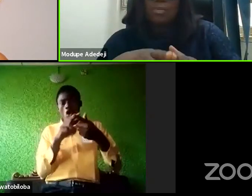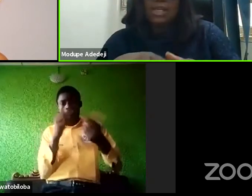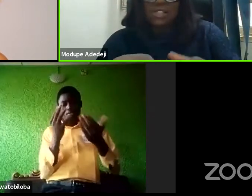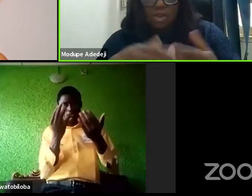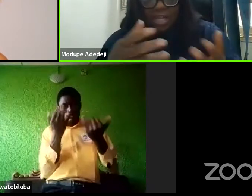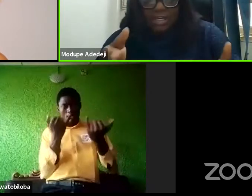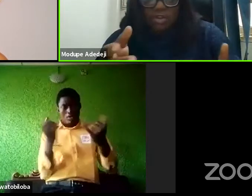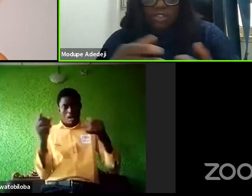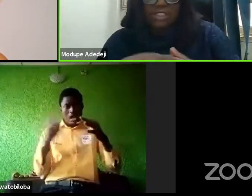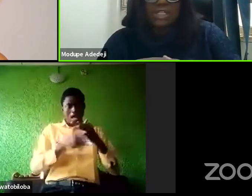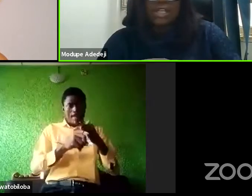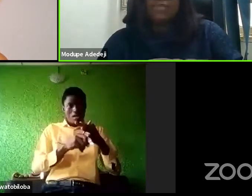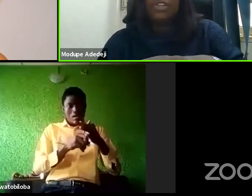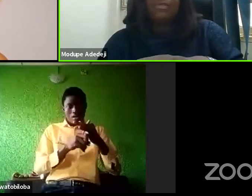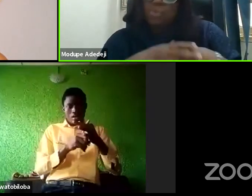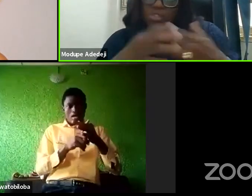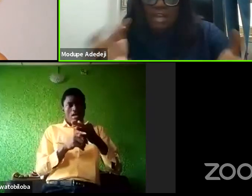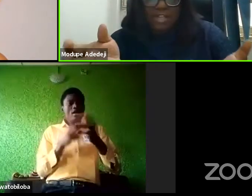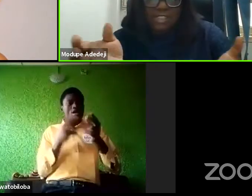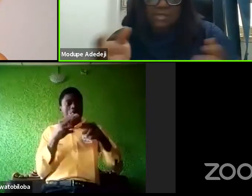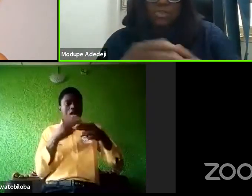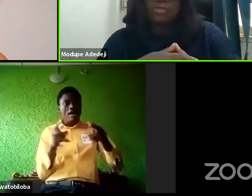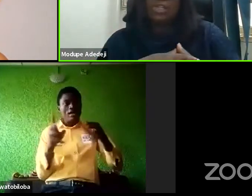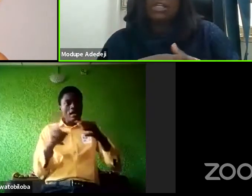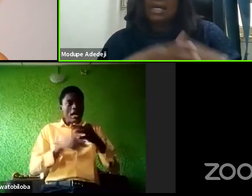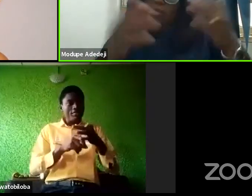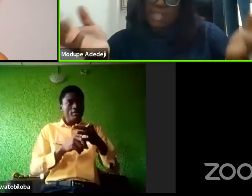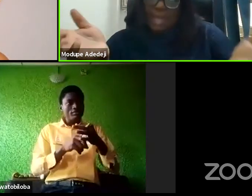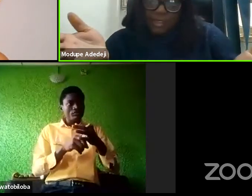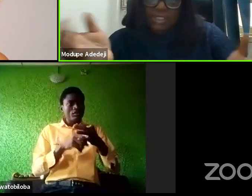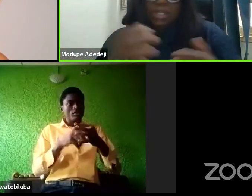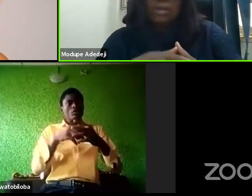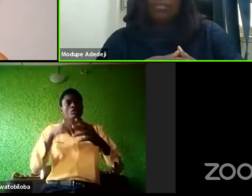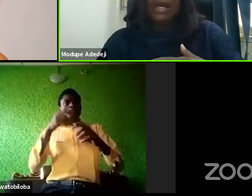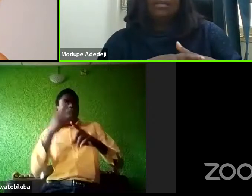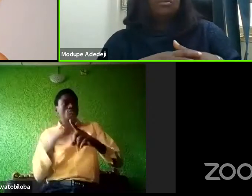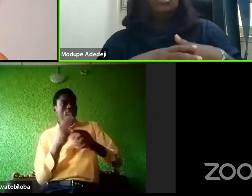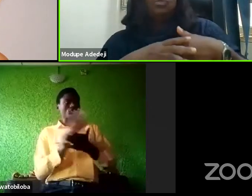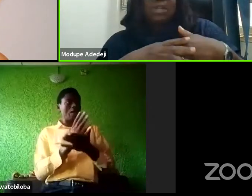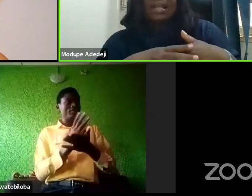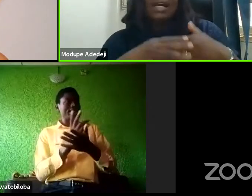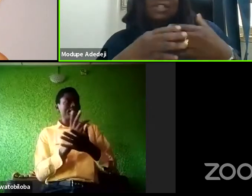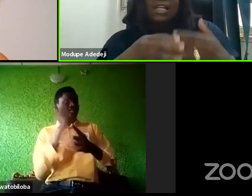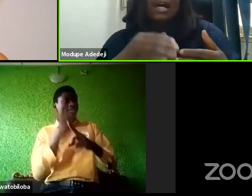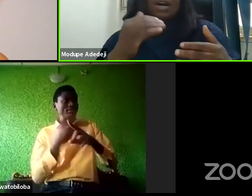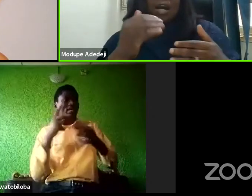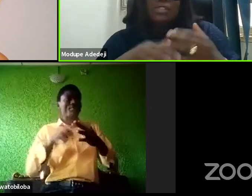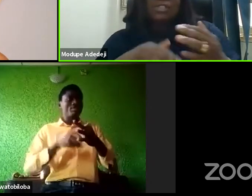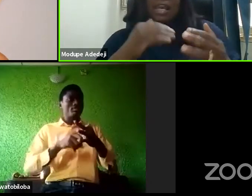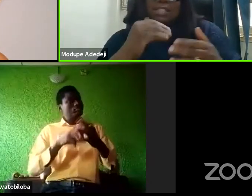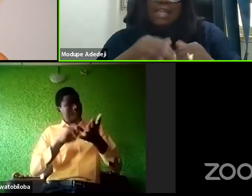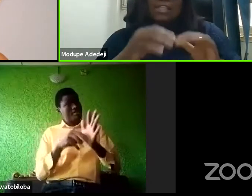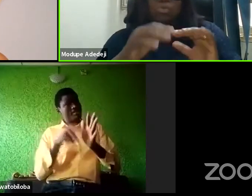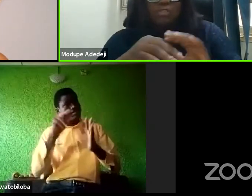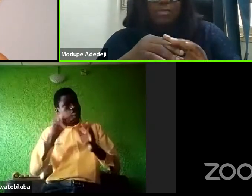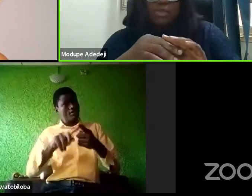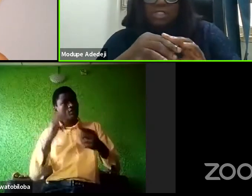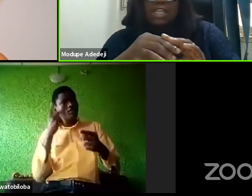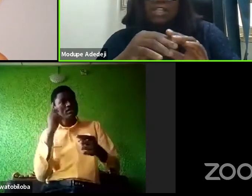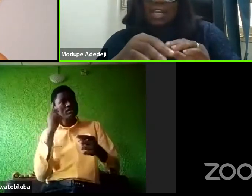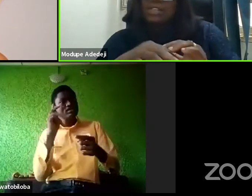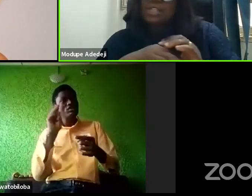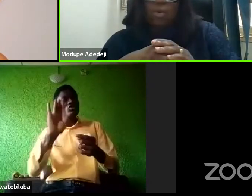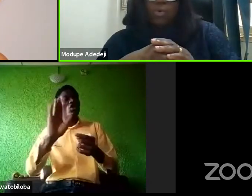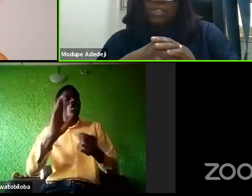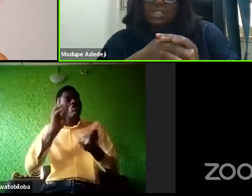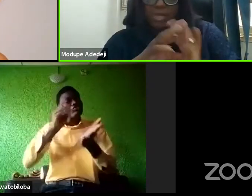are supposed to come and see your gynecologist, even if you don't have any symptoms, that what's happening. Then you can actually now count exactly 12 months.